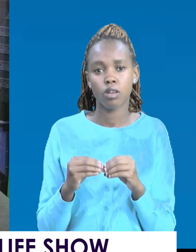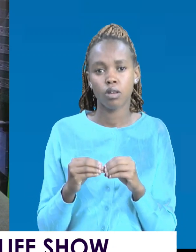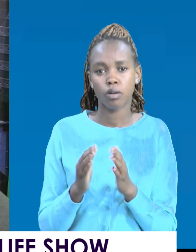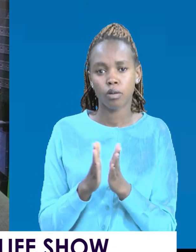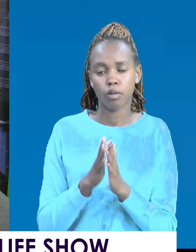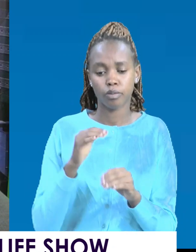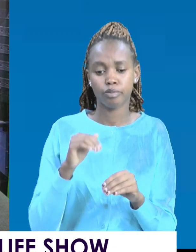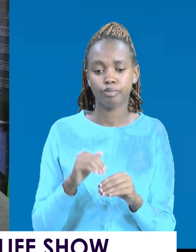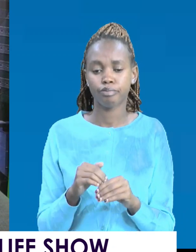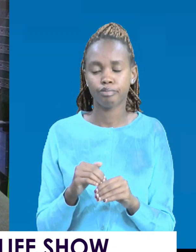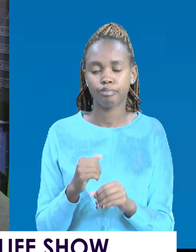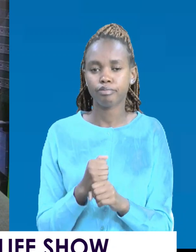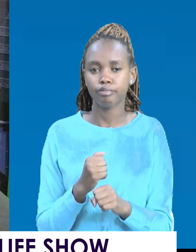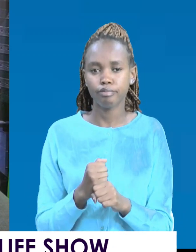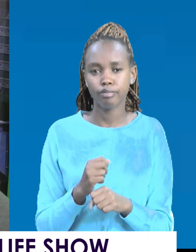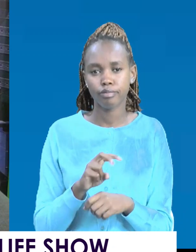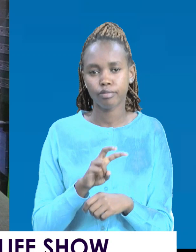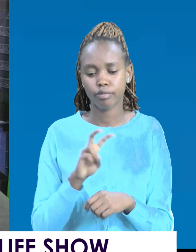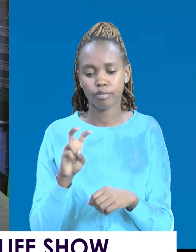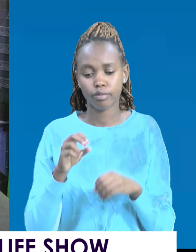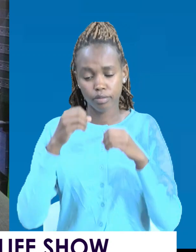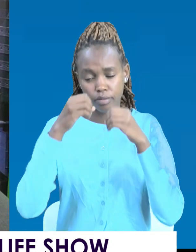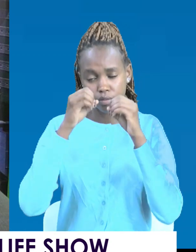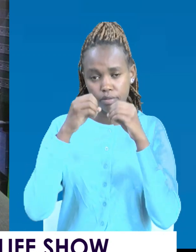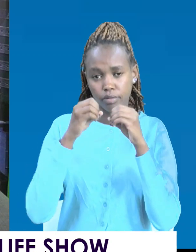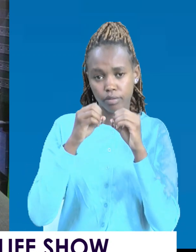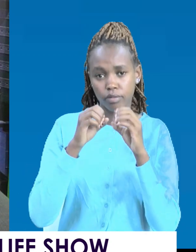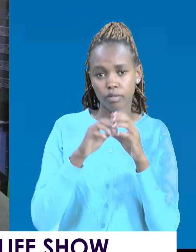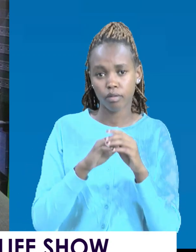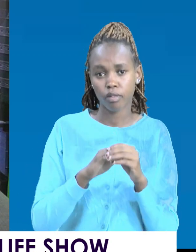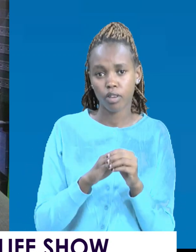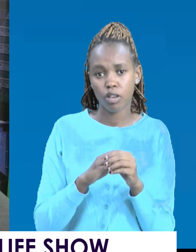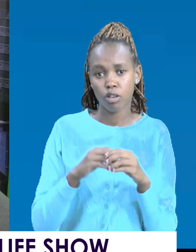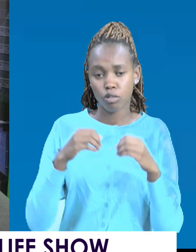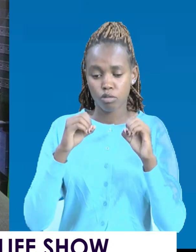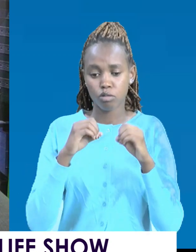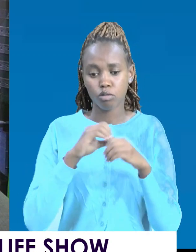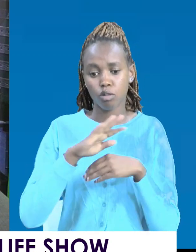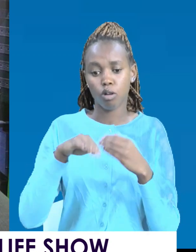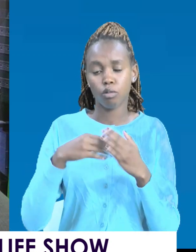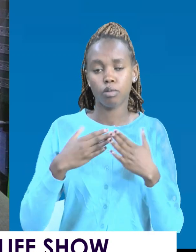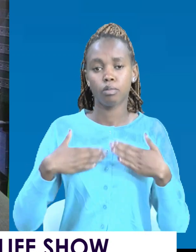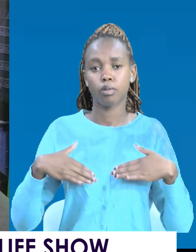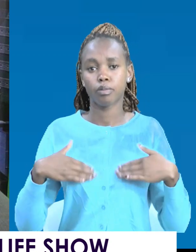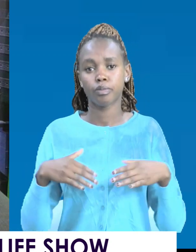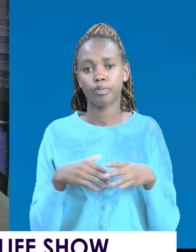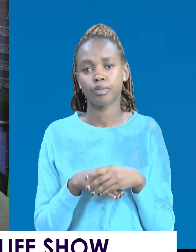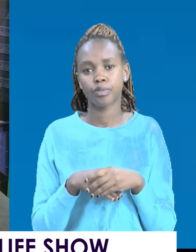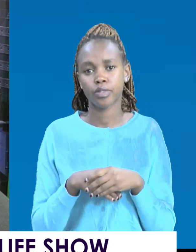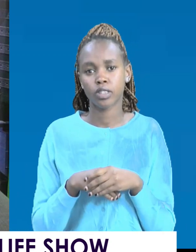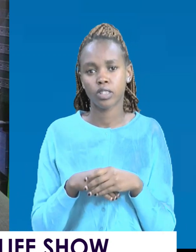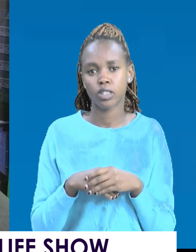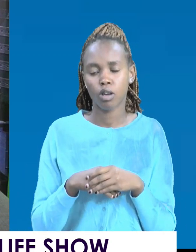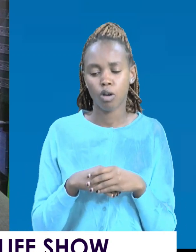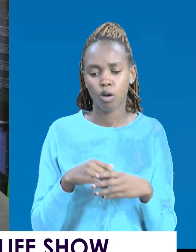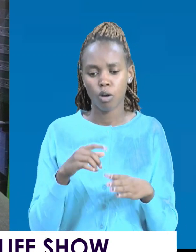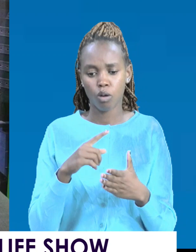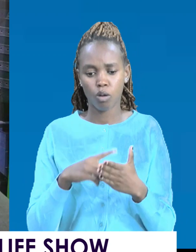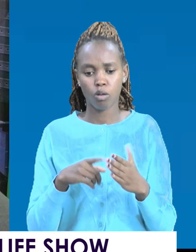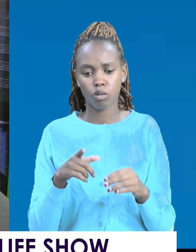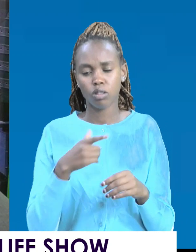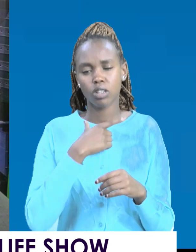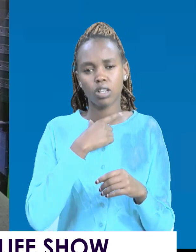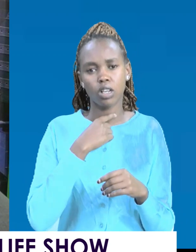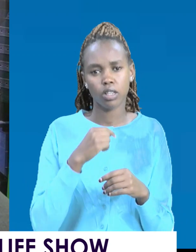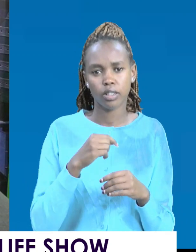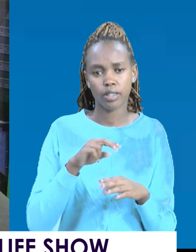that person. Look for him on Google. Nowadays, you can Google everybody. Look at what that person likes. When you